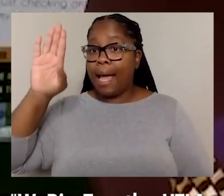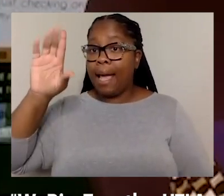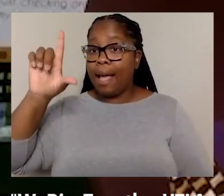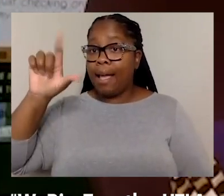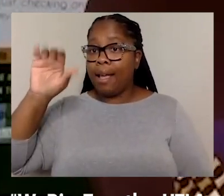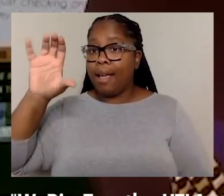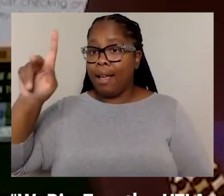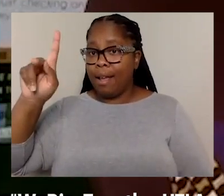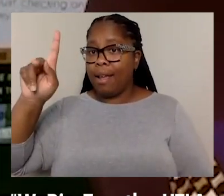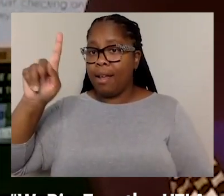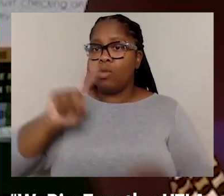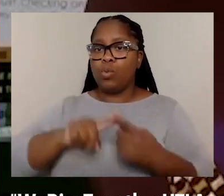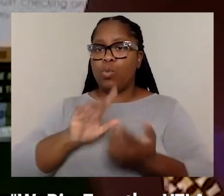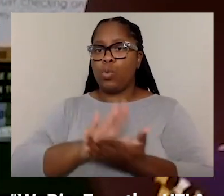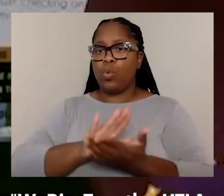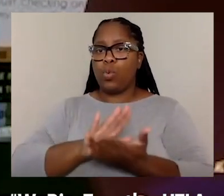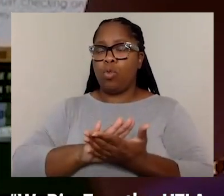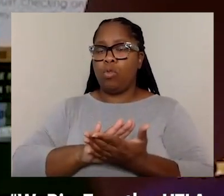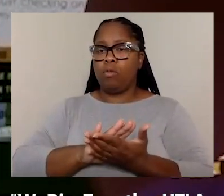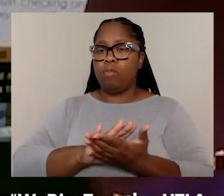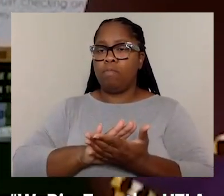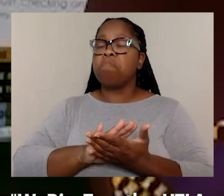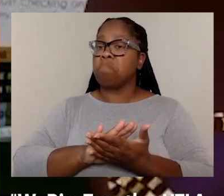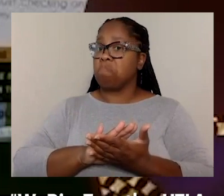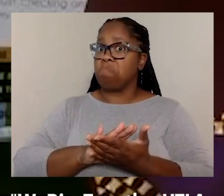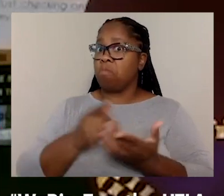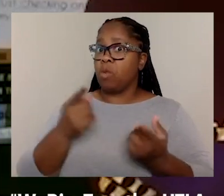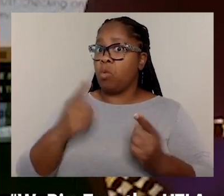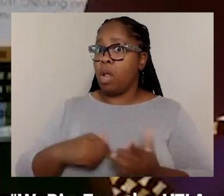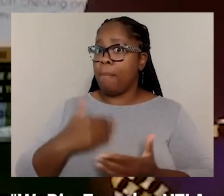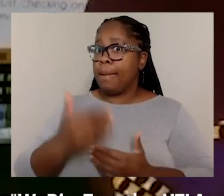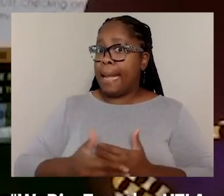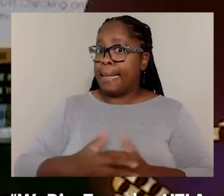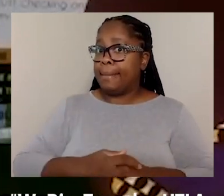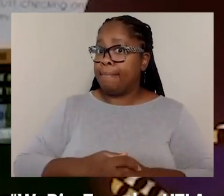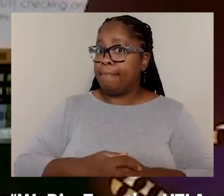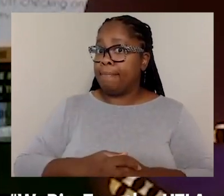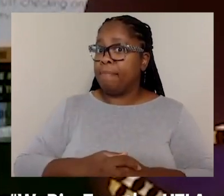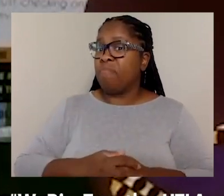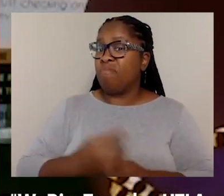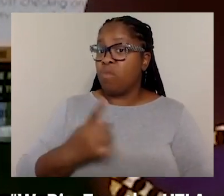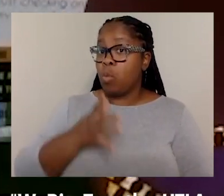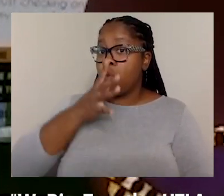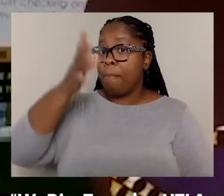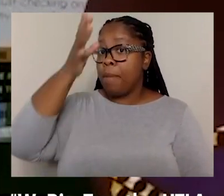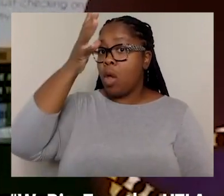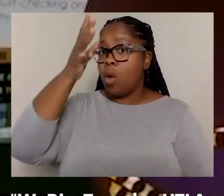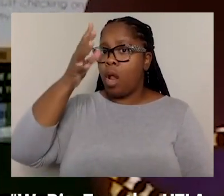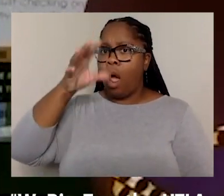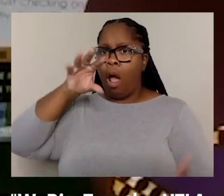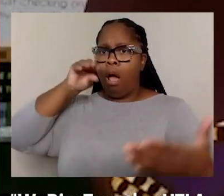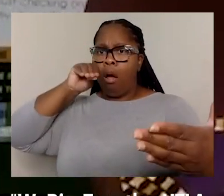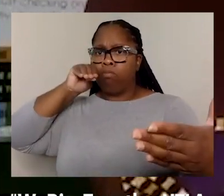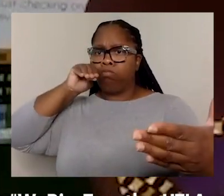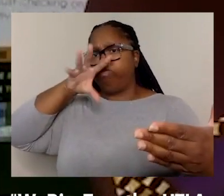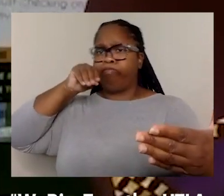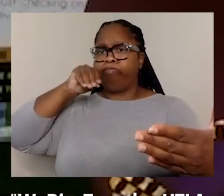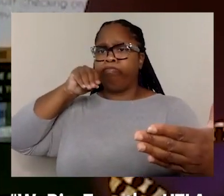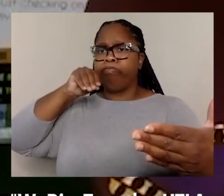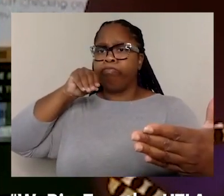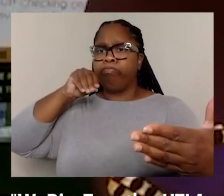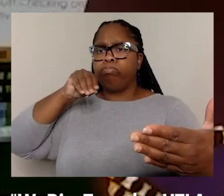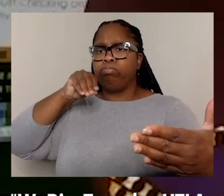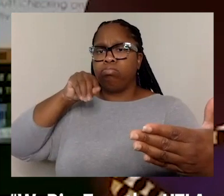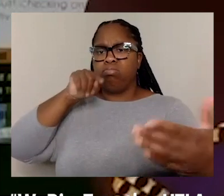Let me tell you what happened next. A parent posted a photo of the educator wearing her "I Can't